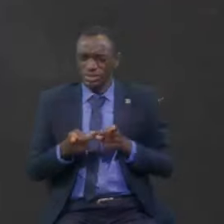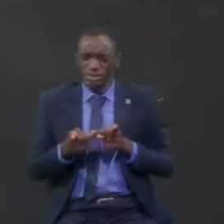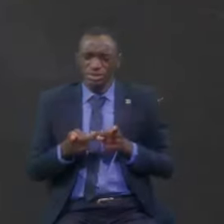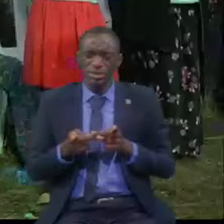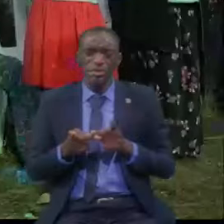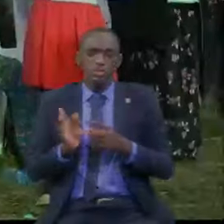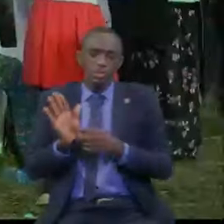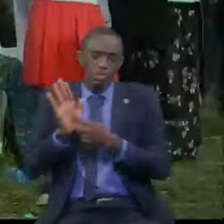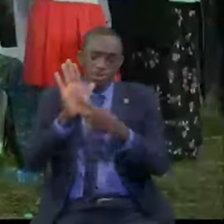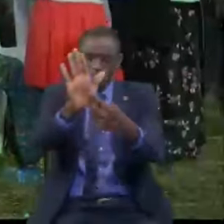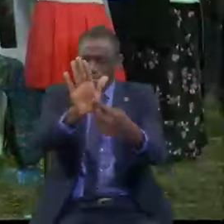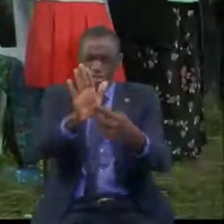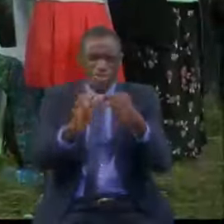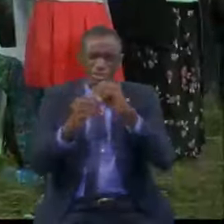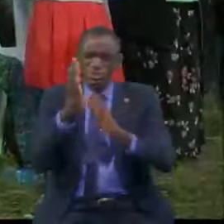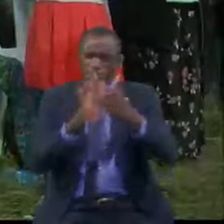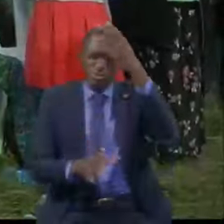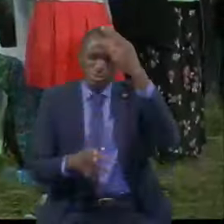manifestation, healing,